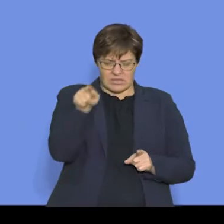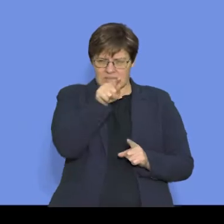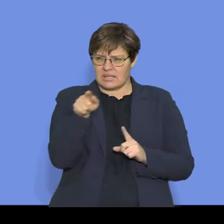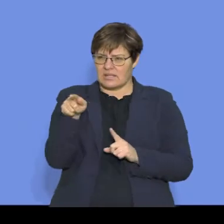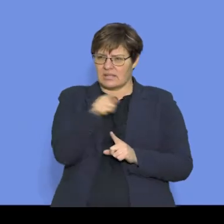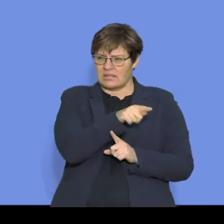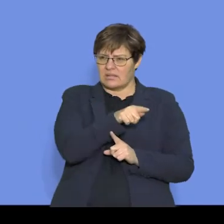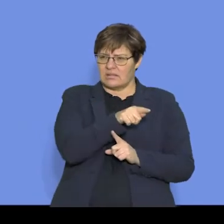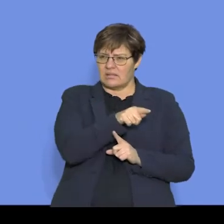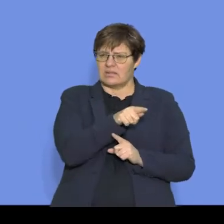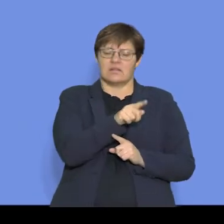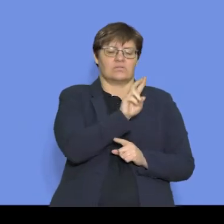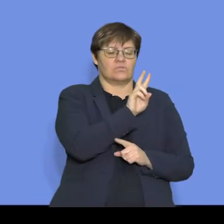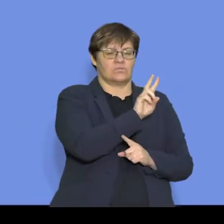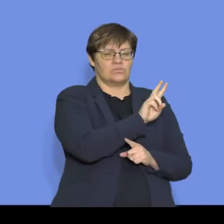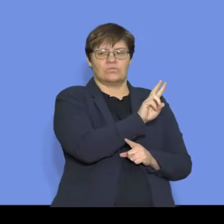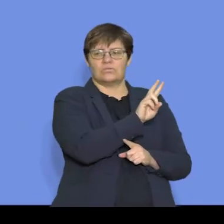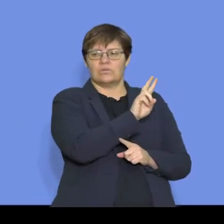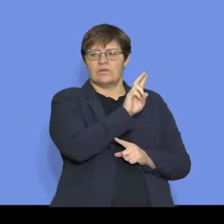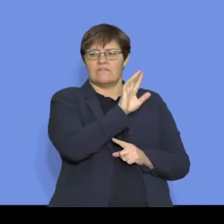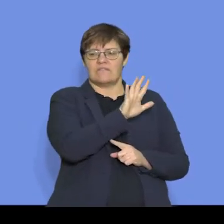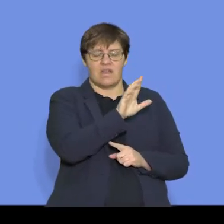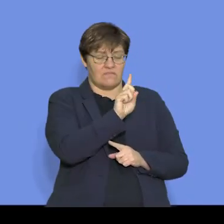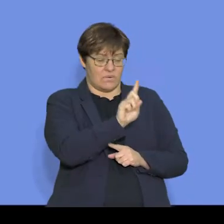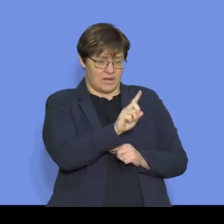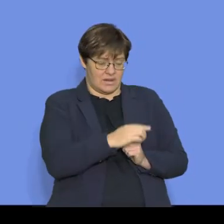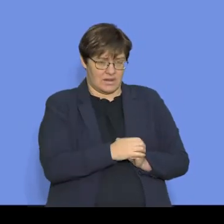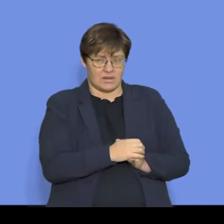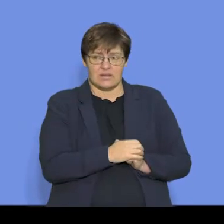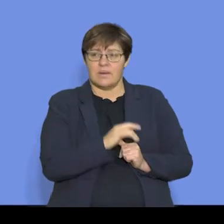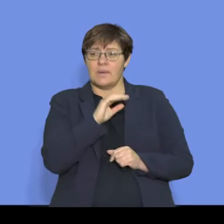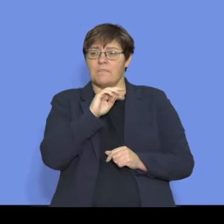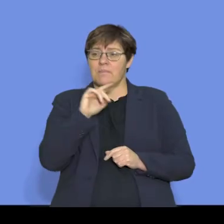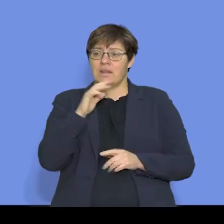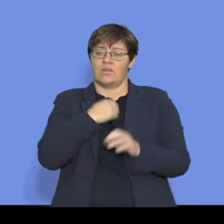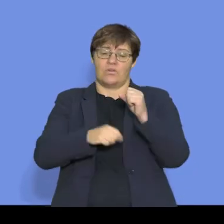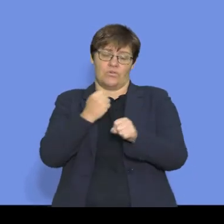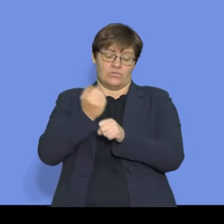is where the Triassic period started, and you will be able to pick up the answer.